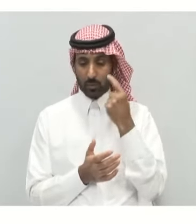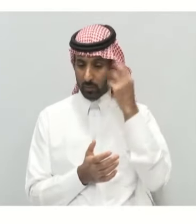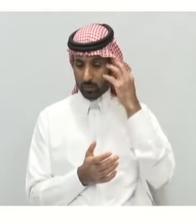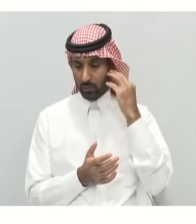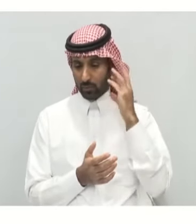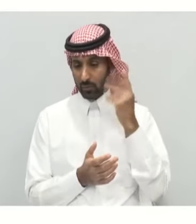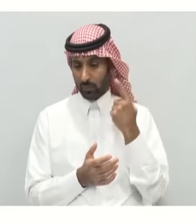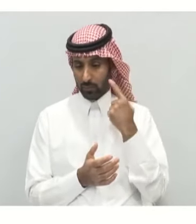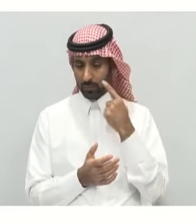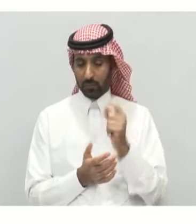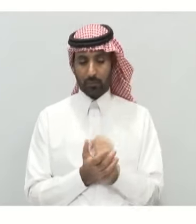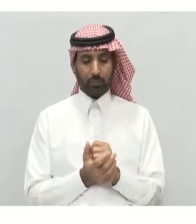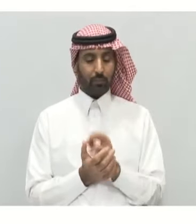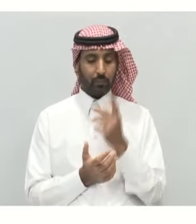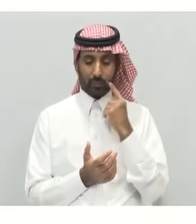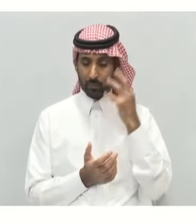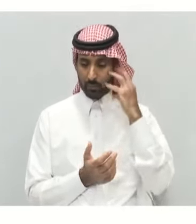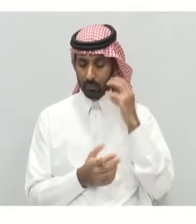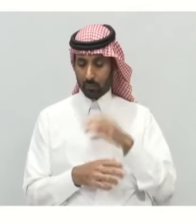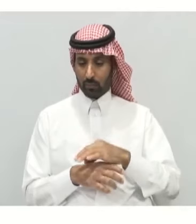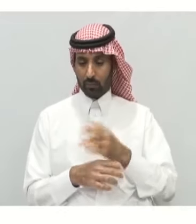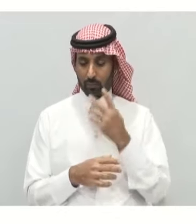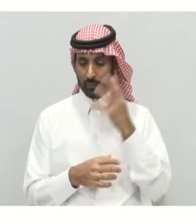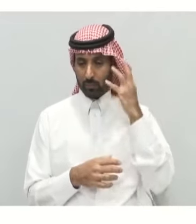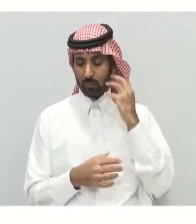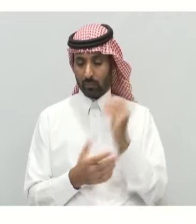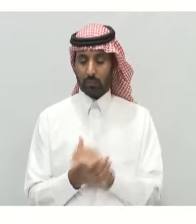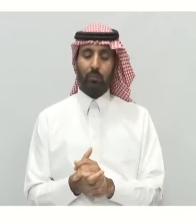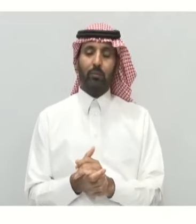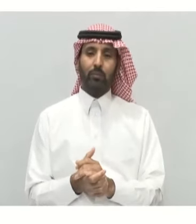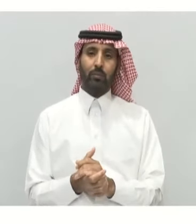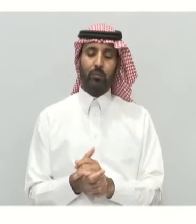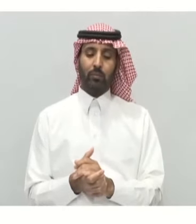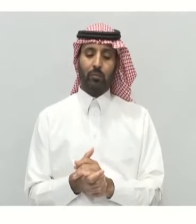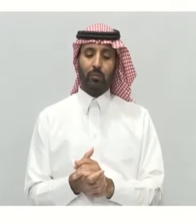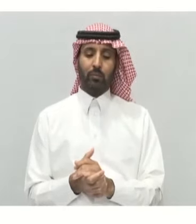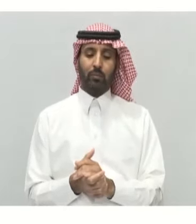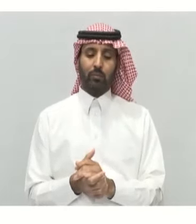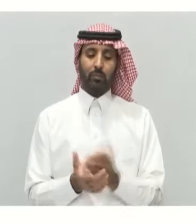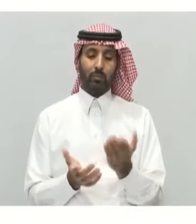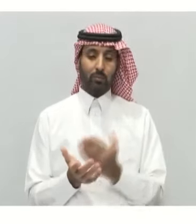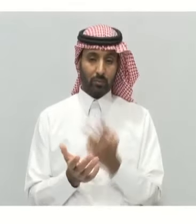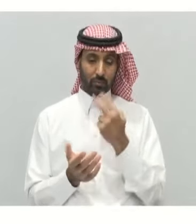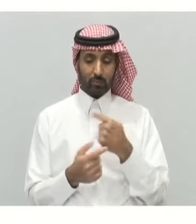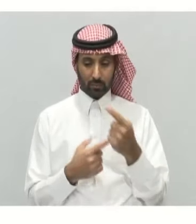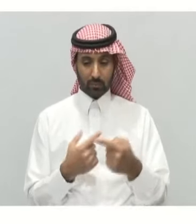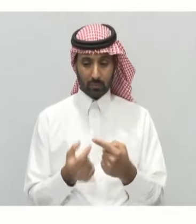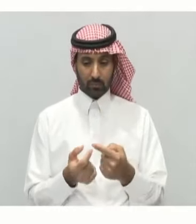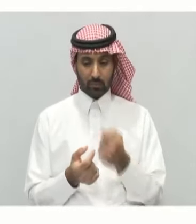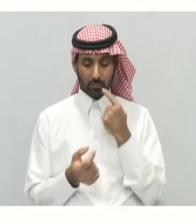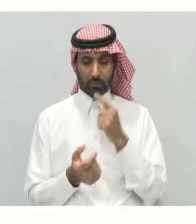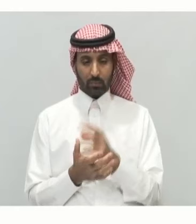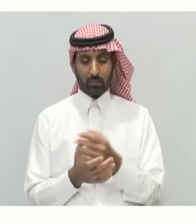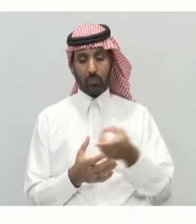hair? He has a brown hair. He has a brown hair. Now let's continue.